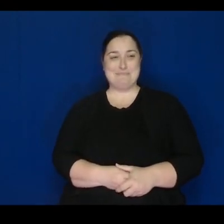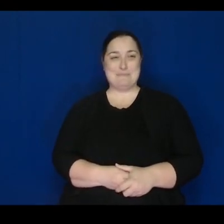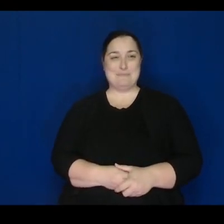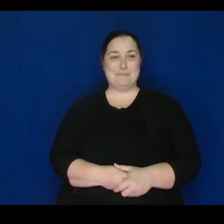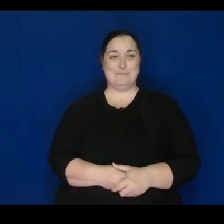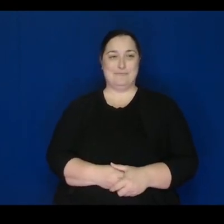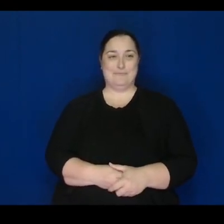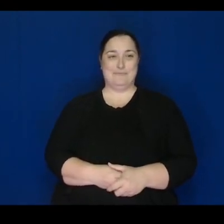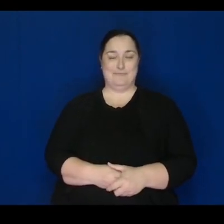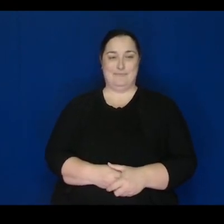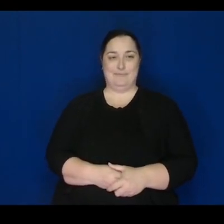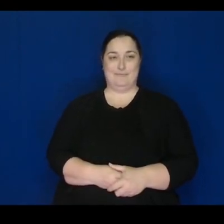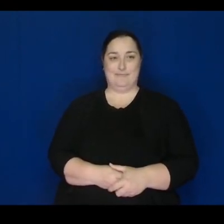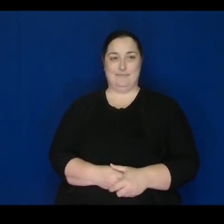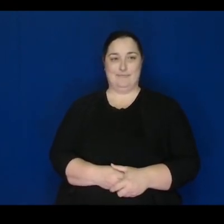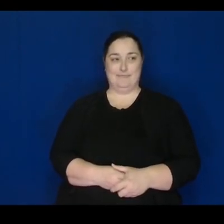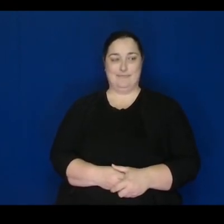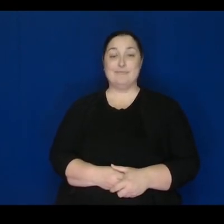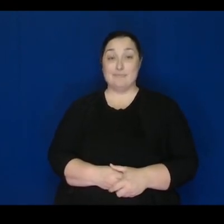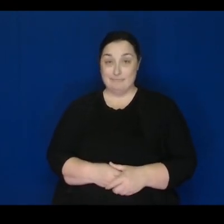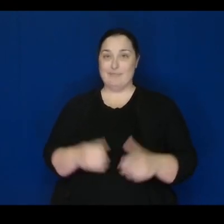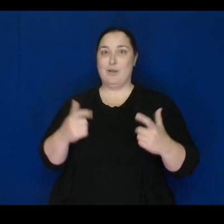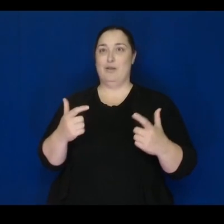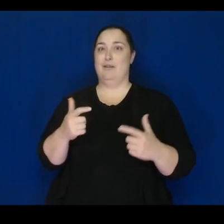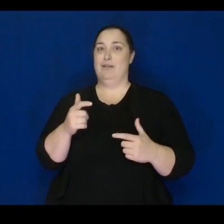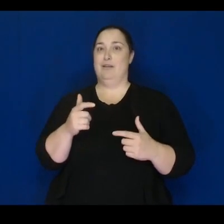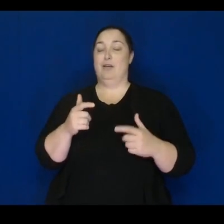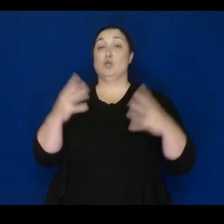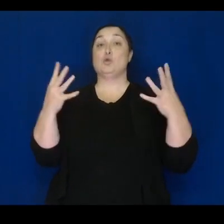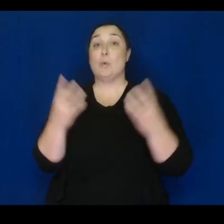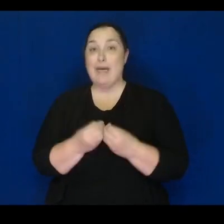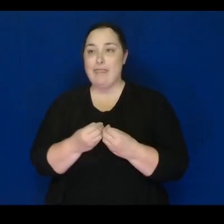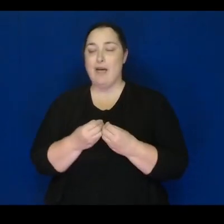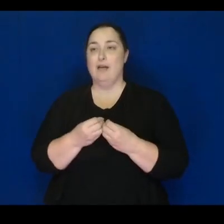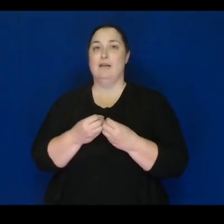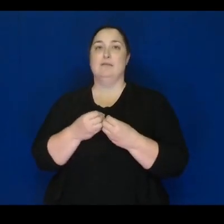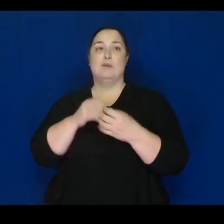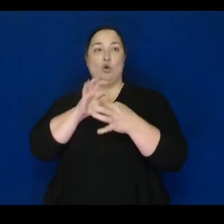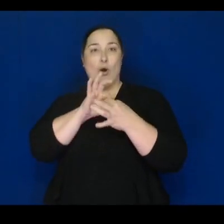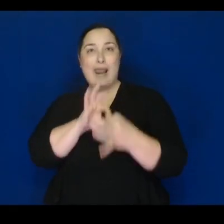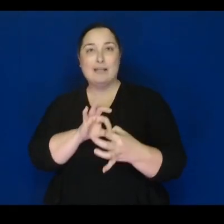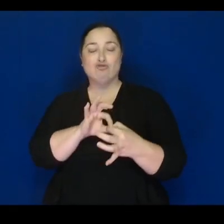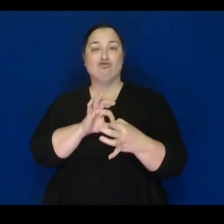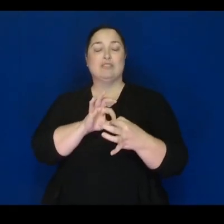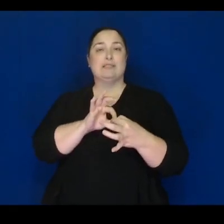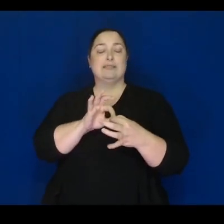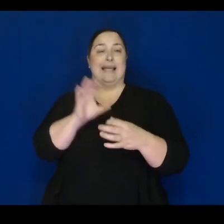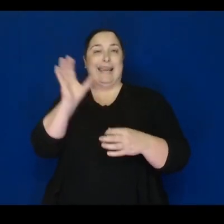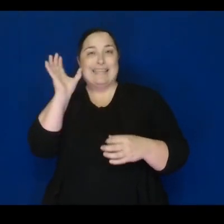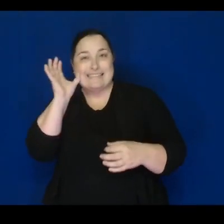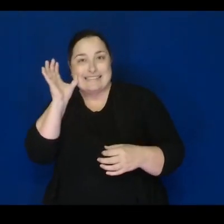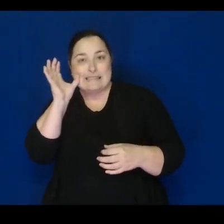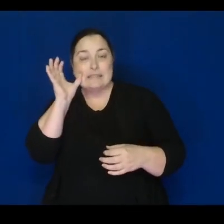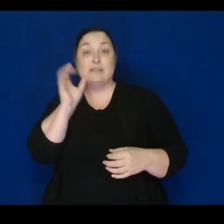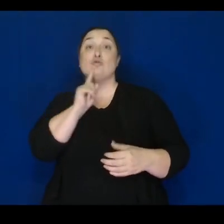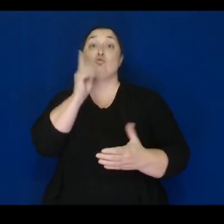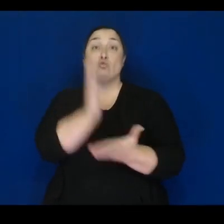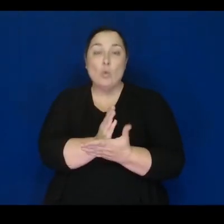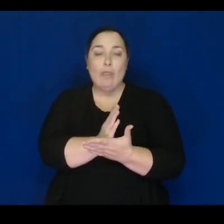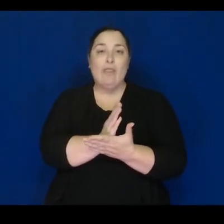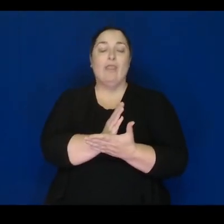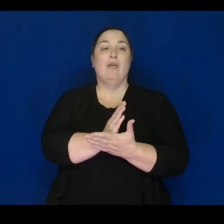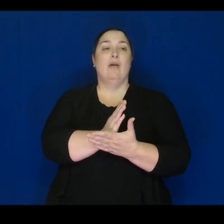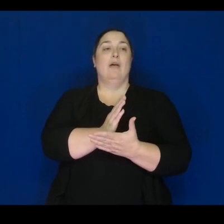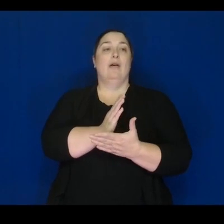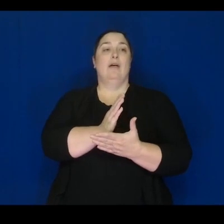I'm hearing words like together. I'm hearing words connection, listening, truth-telling. I'm